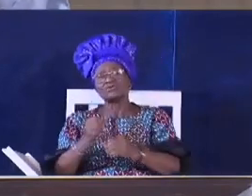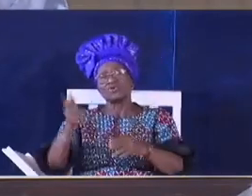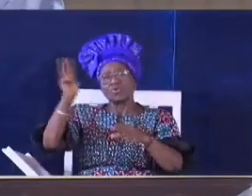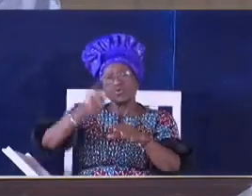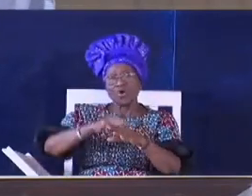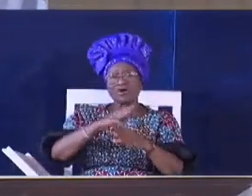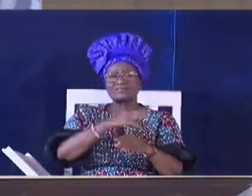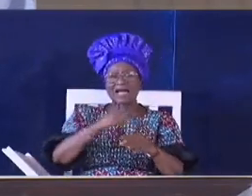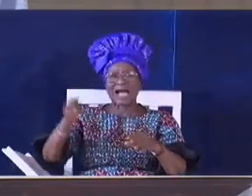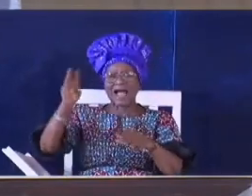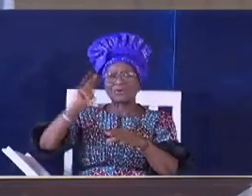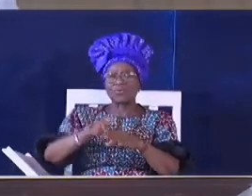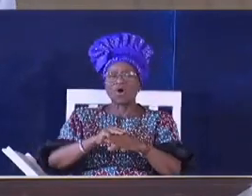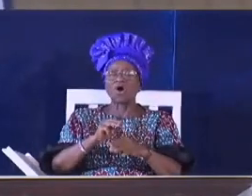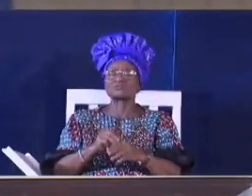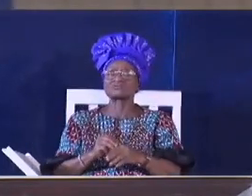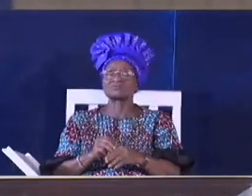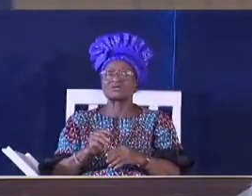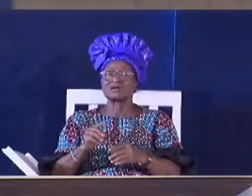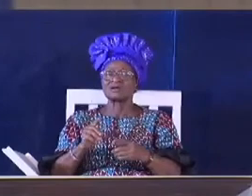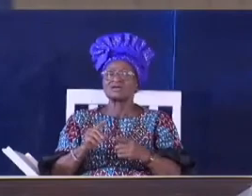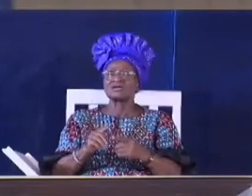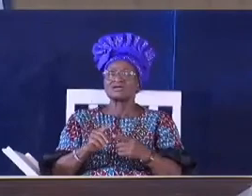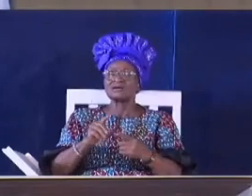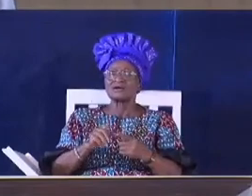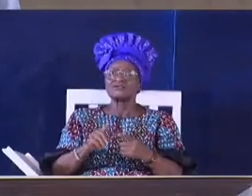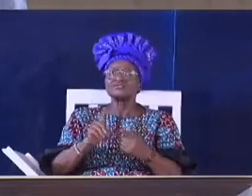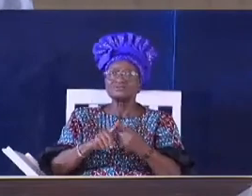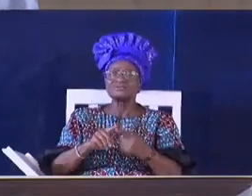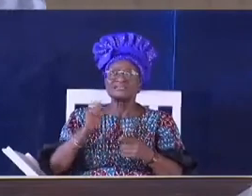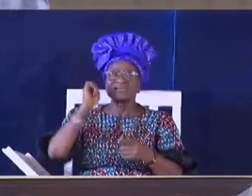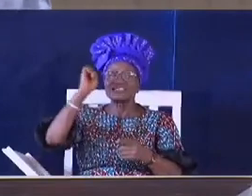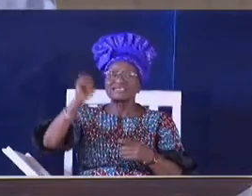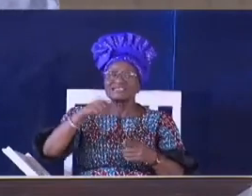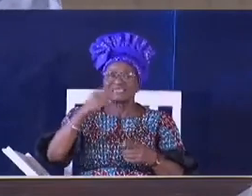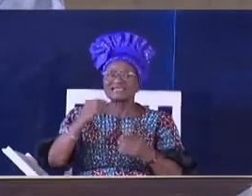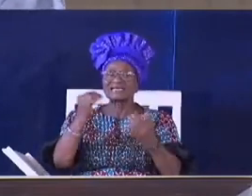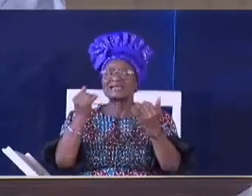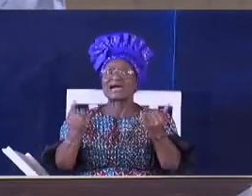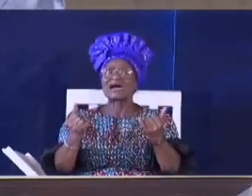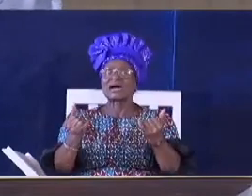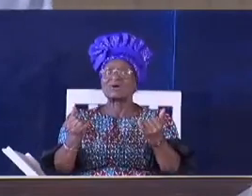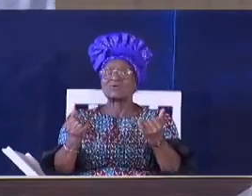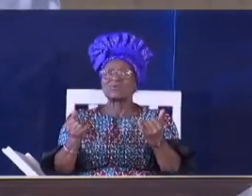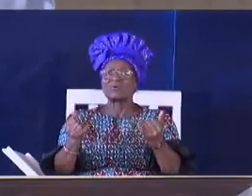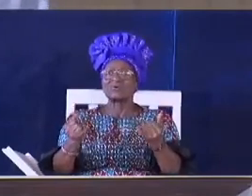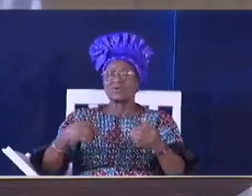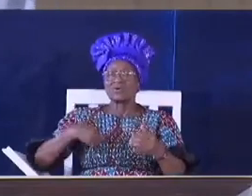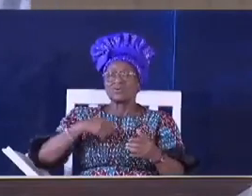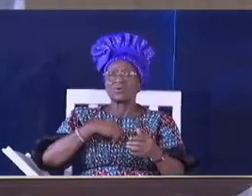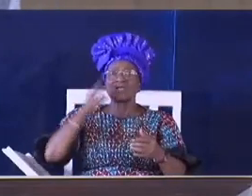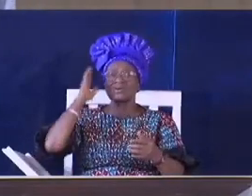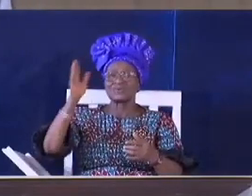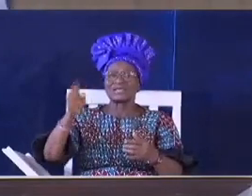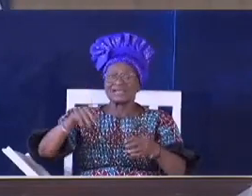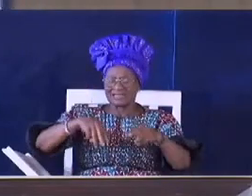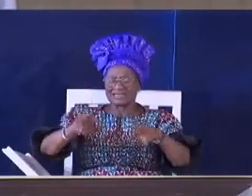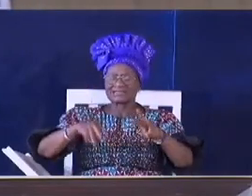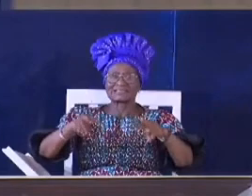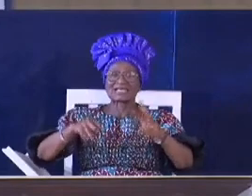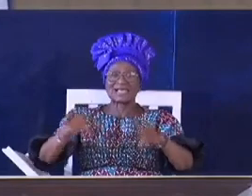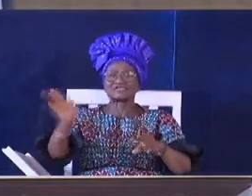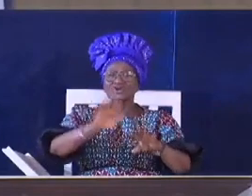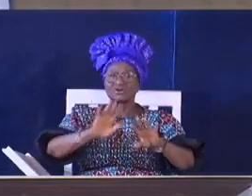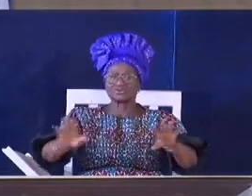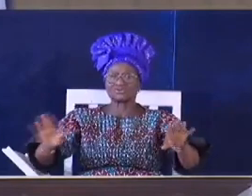worse, to the extent that the creditor said, now we're going to sell your children. There's nothing